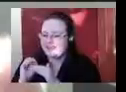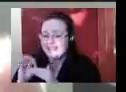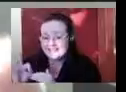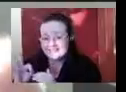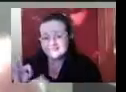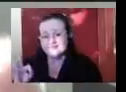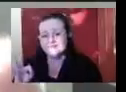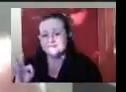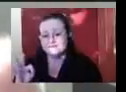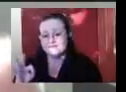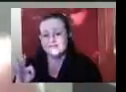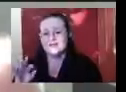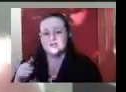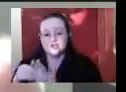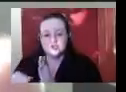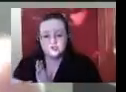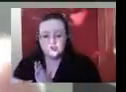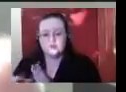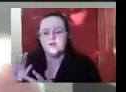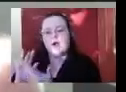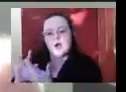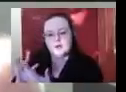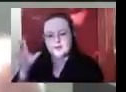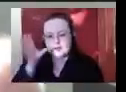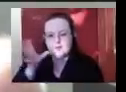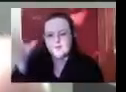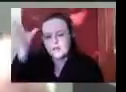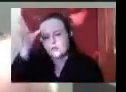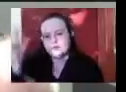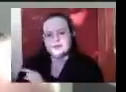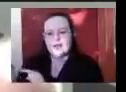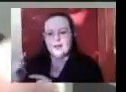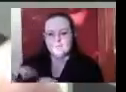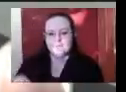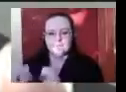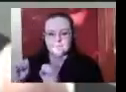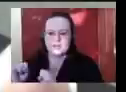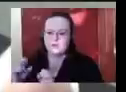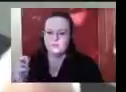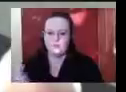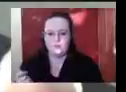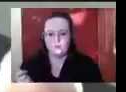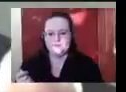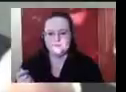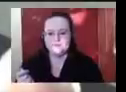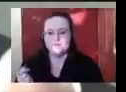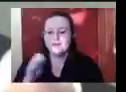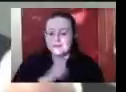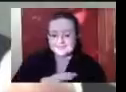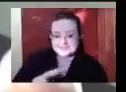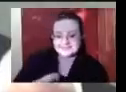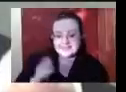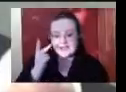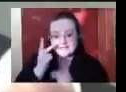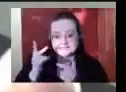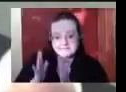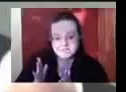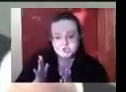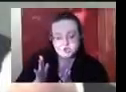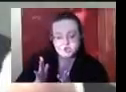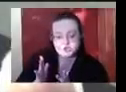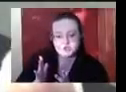student, their parent or guardian should be contacted to pick them up immediately. Any staff or visitors with signs or symptoms of